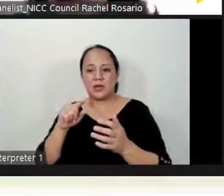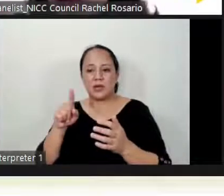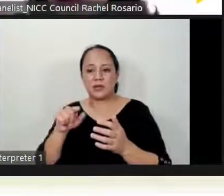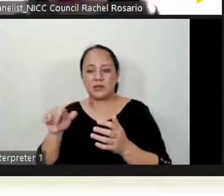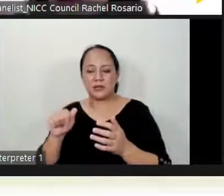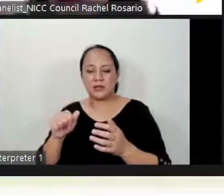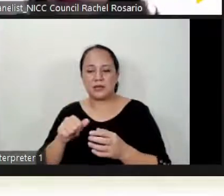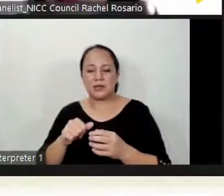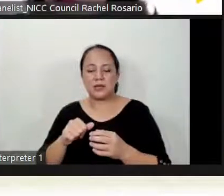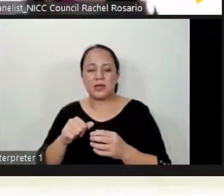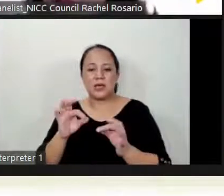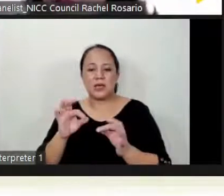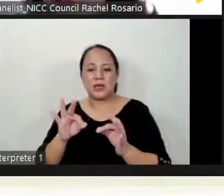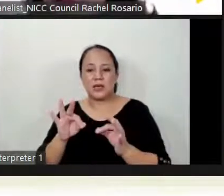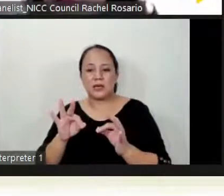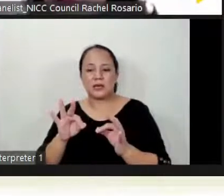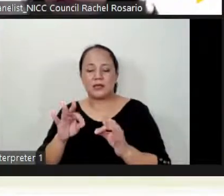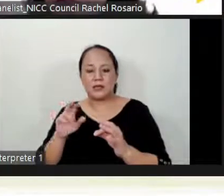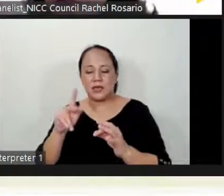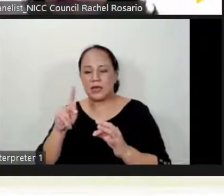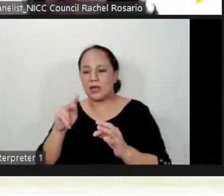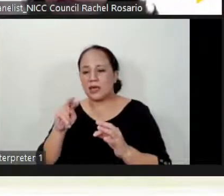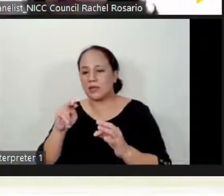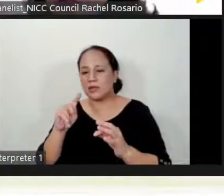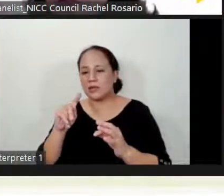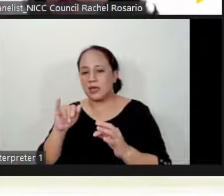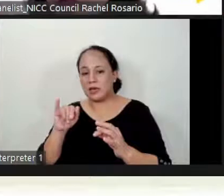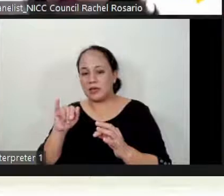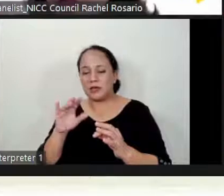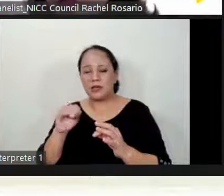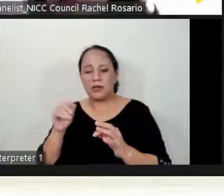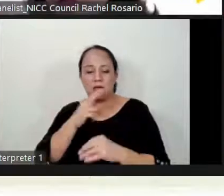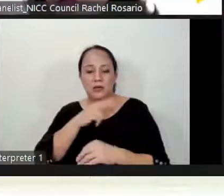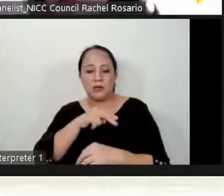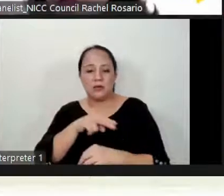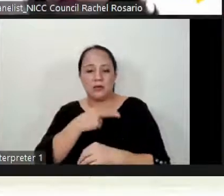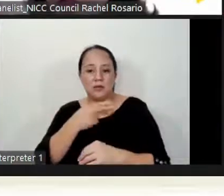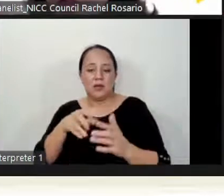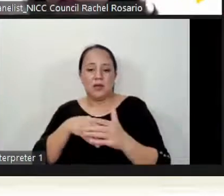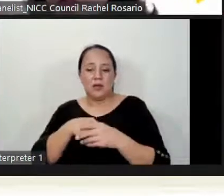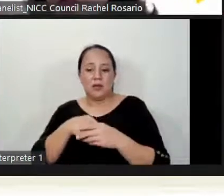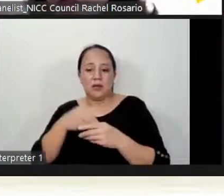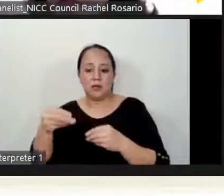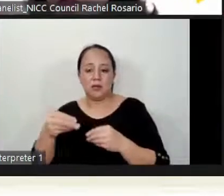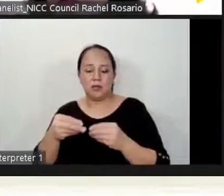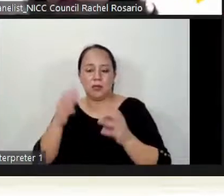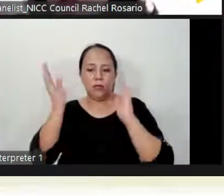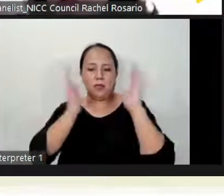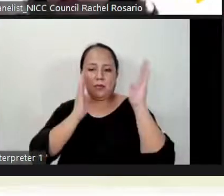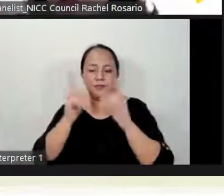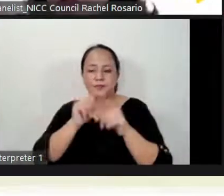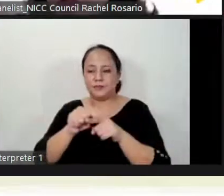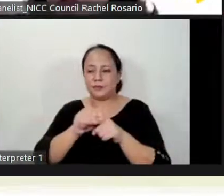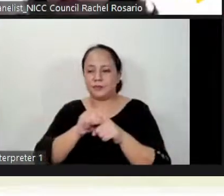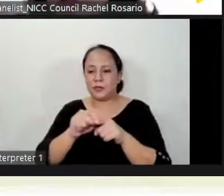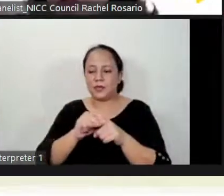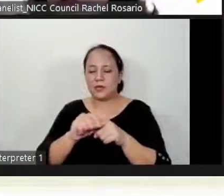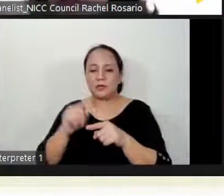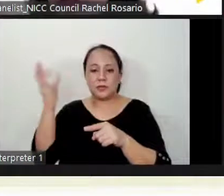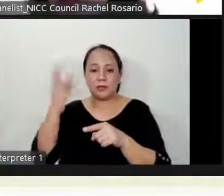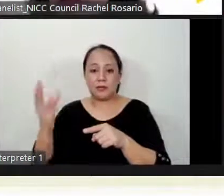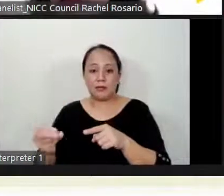saying that even NKTI and the other hospitals provide outreach services, like they have training for